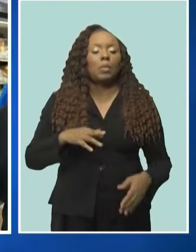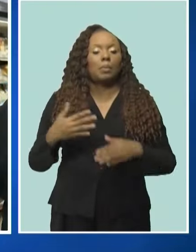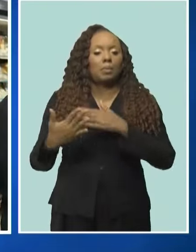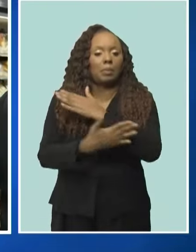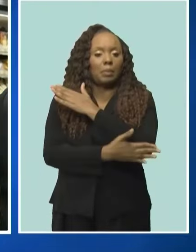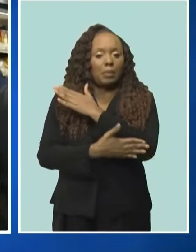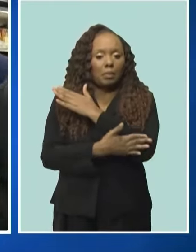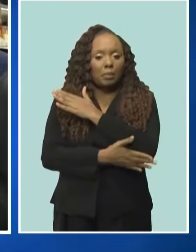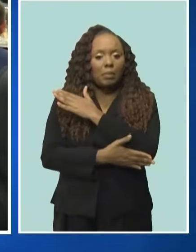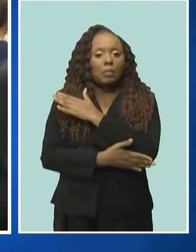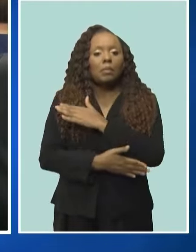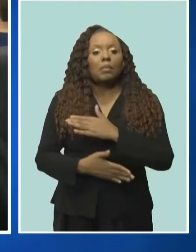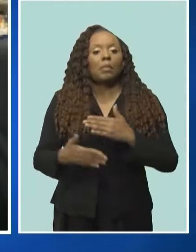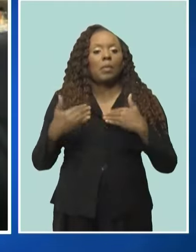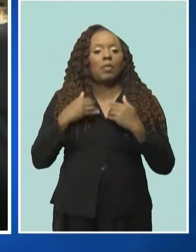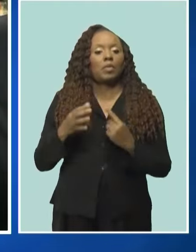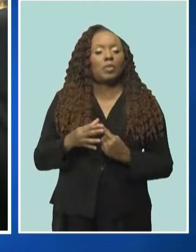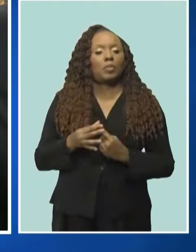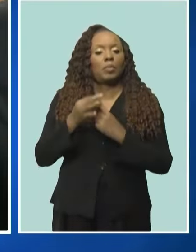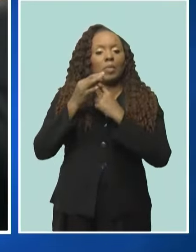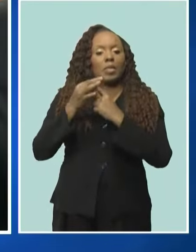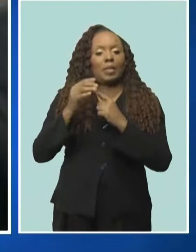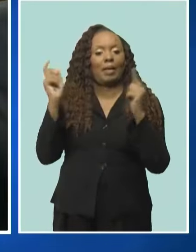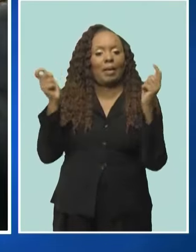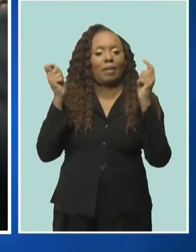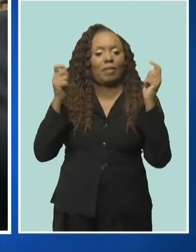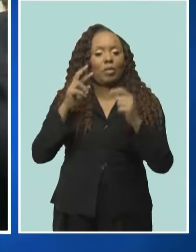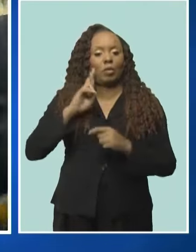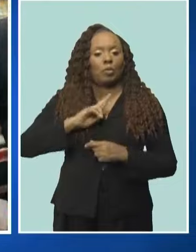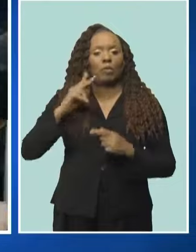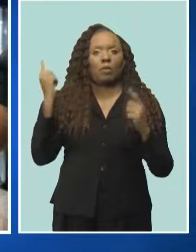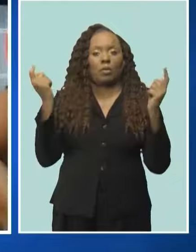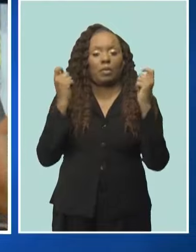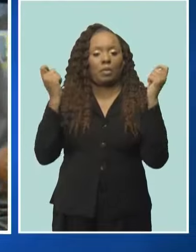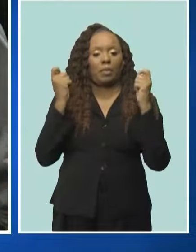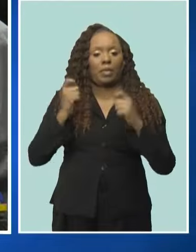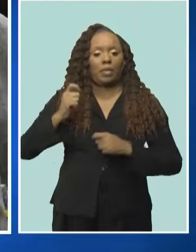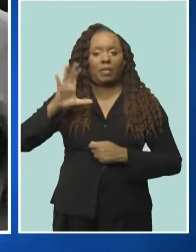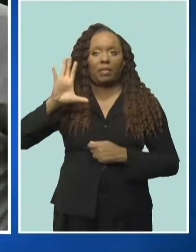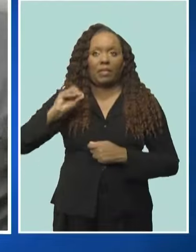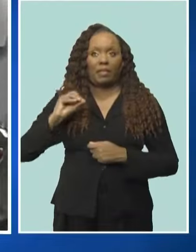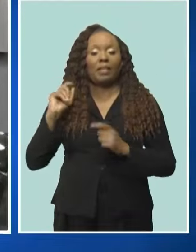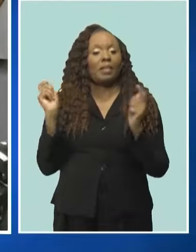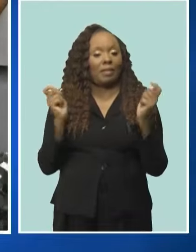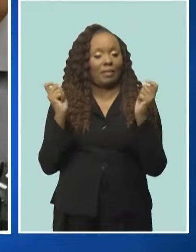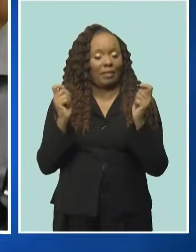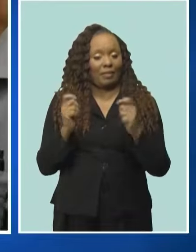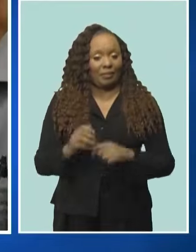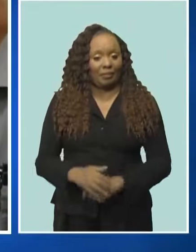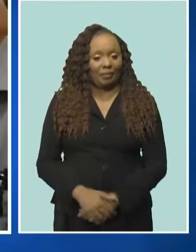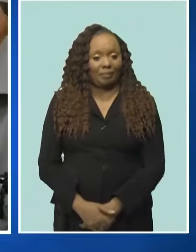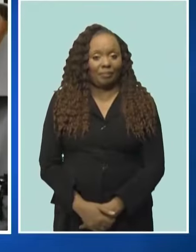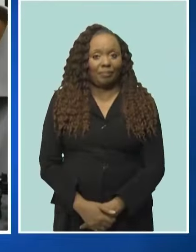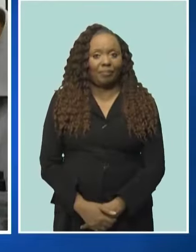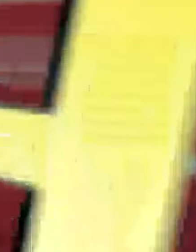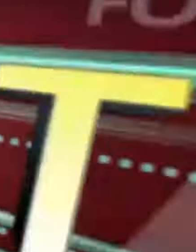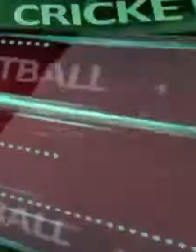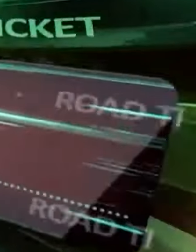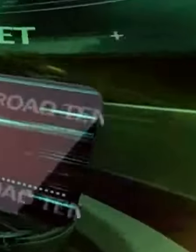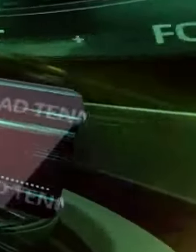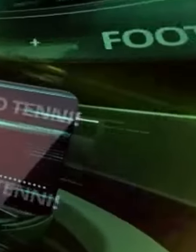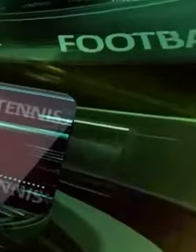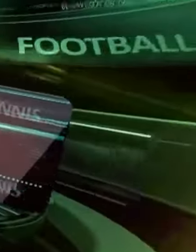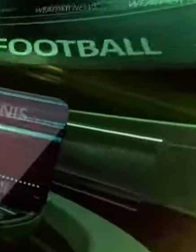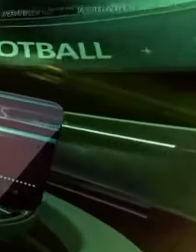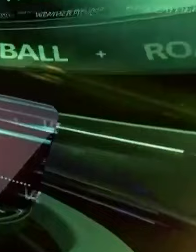have released special developed anniversary rum blends to celebrate CARICOM's 50th anniversary.